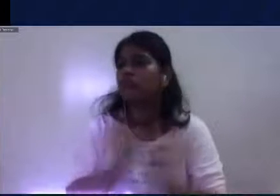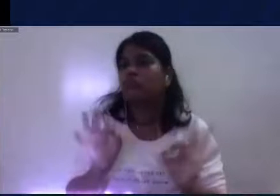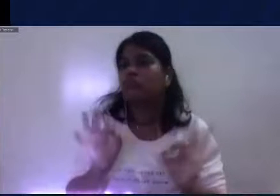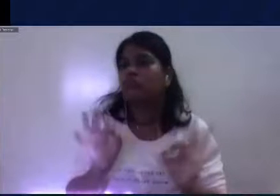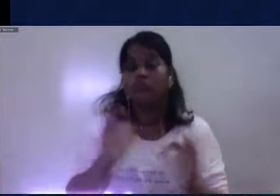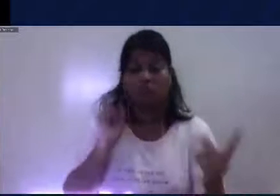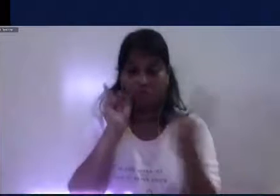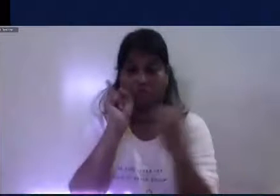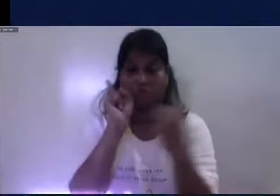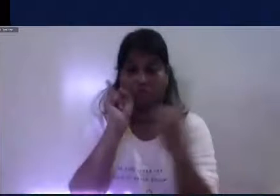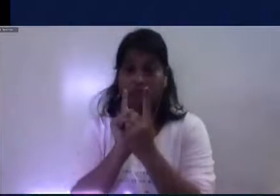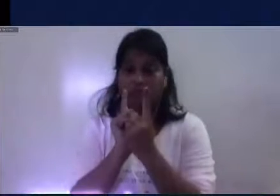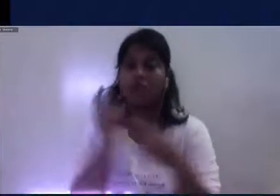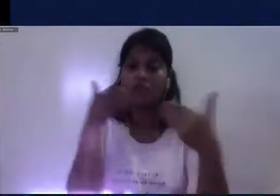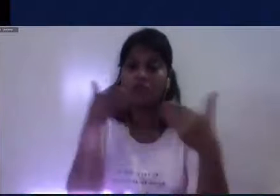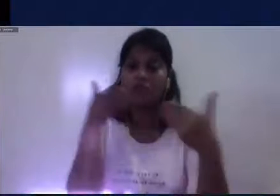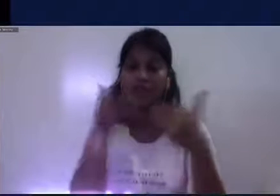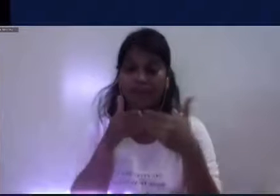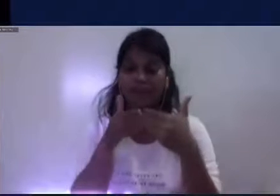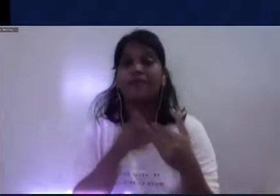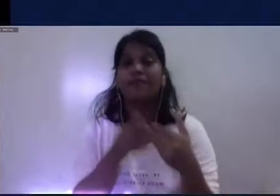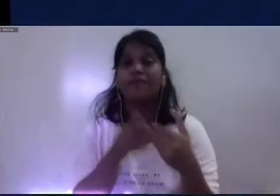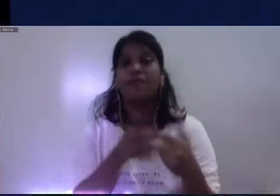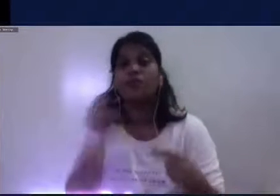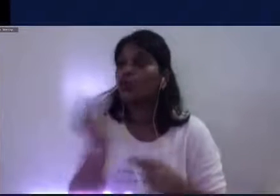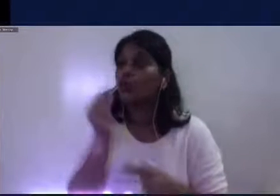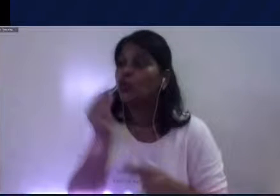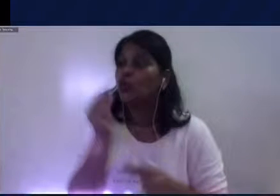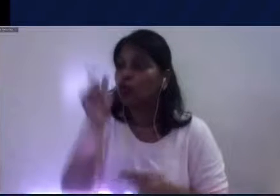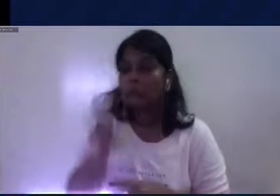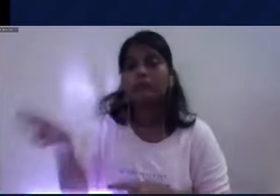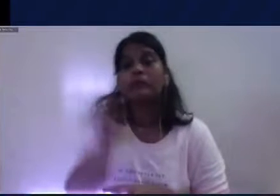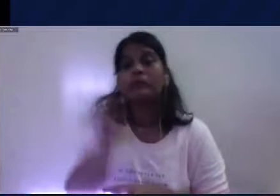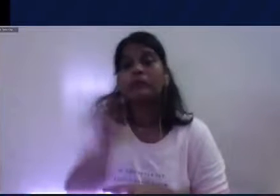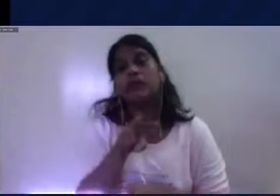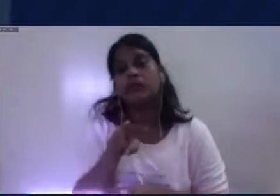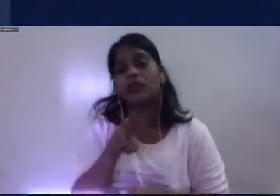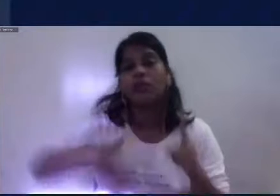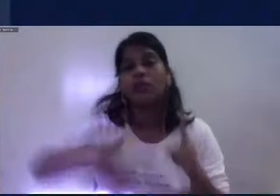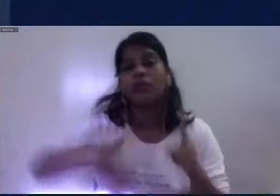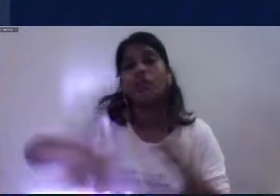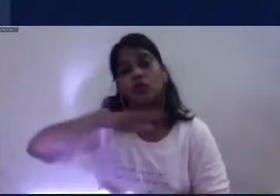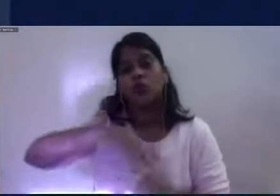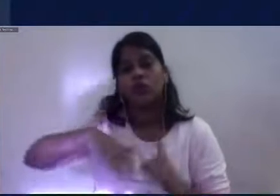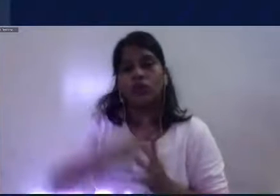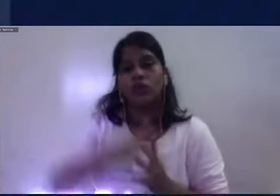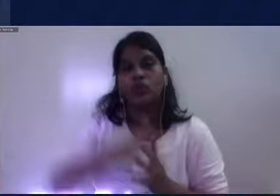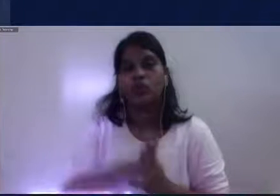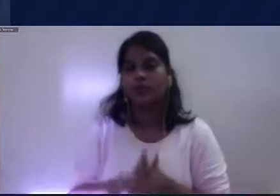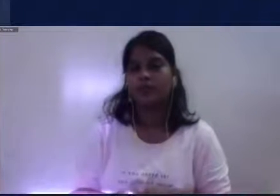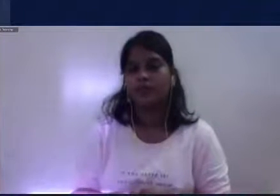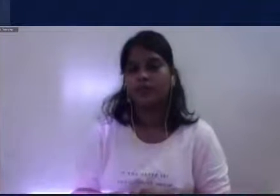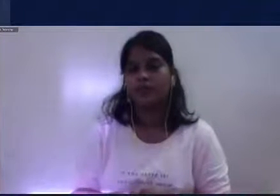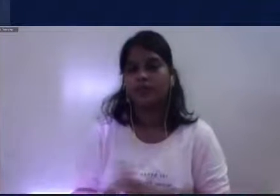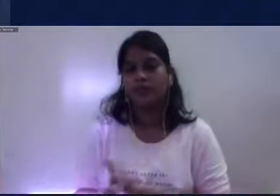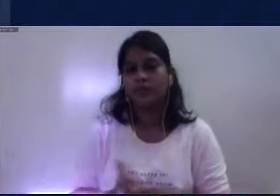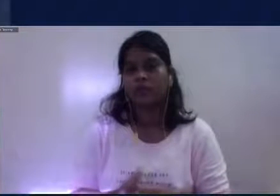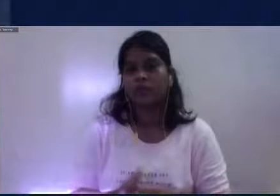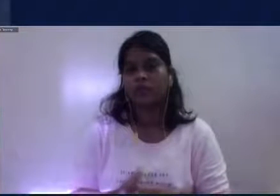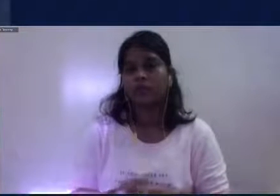survey, this analysis was done at the user setting in the actual situation, and factor in the